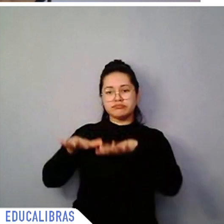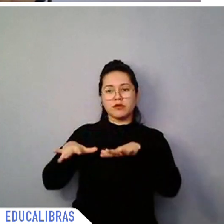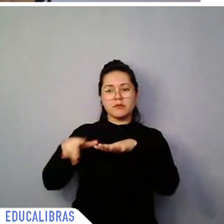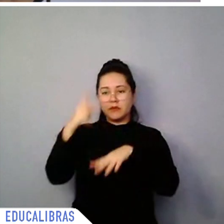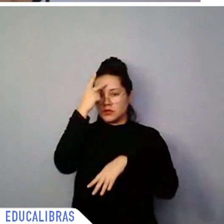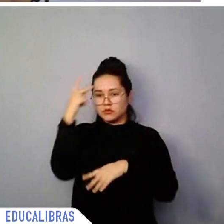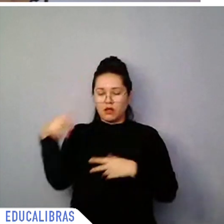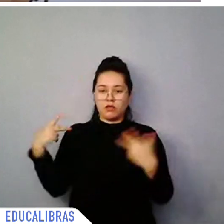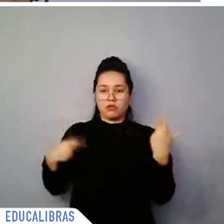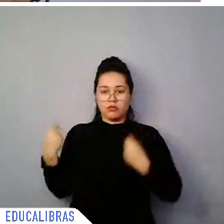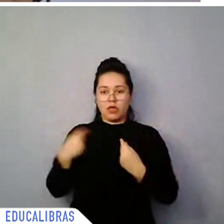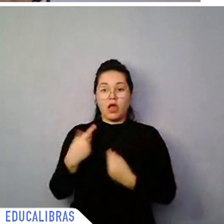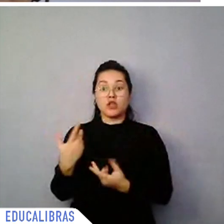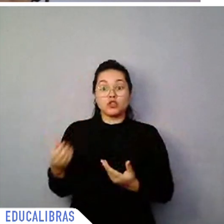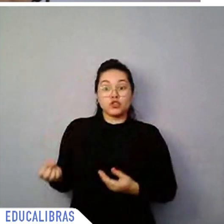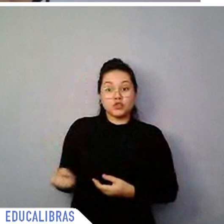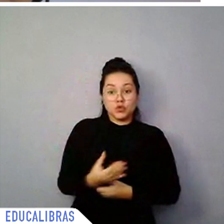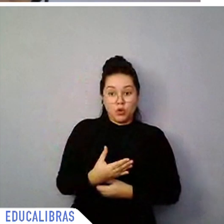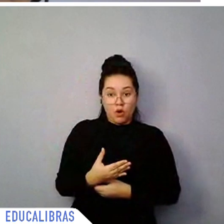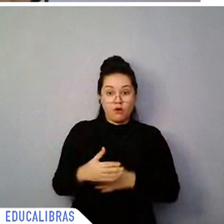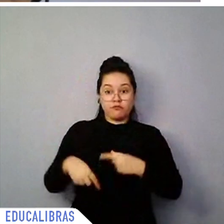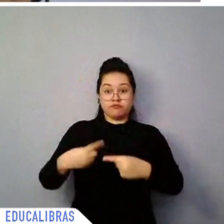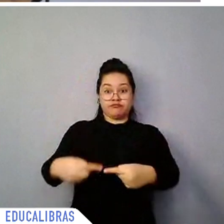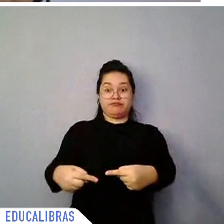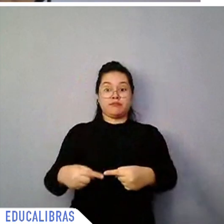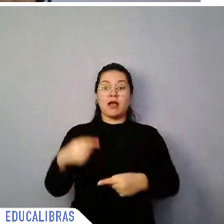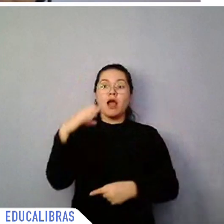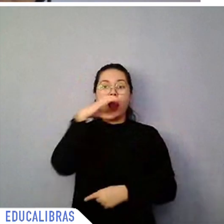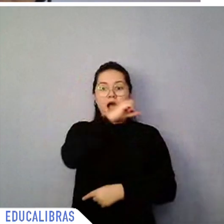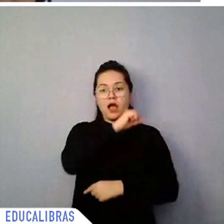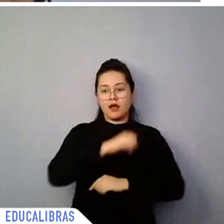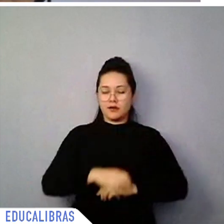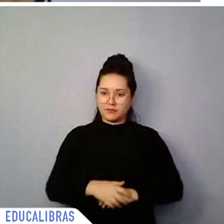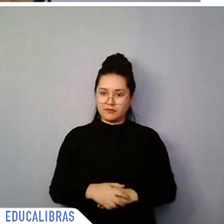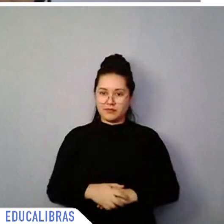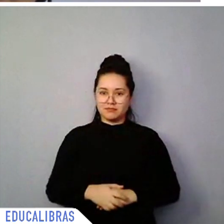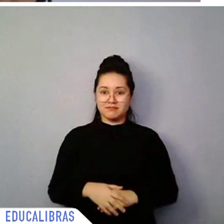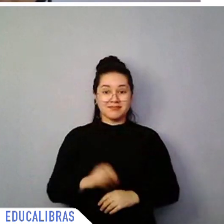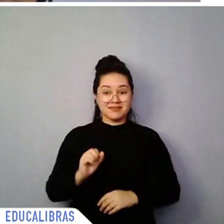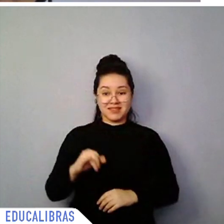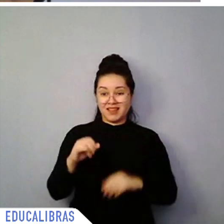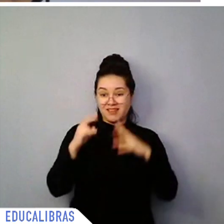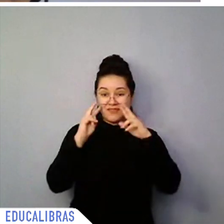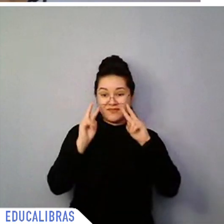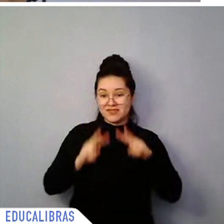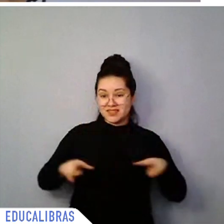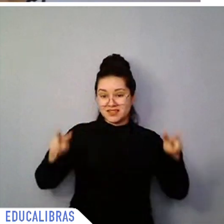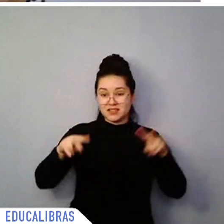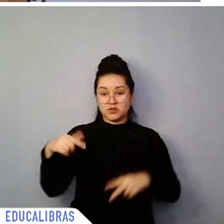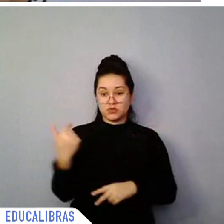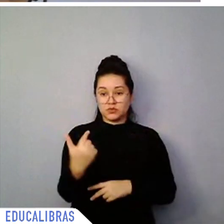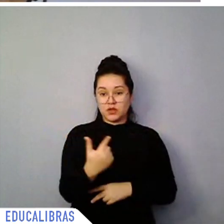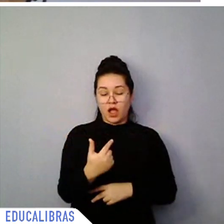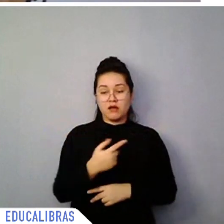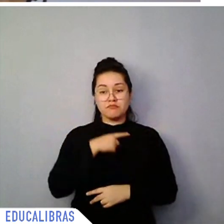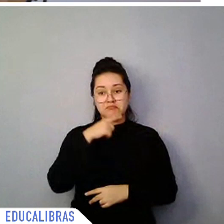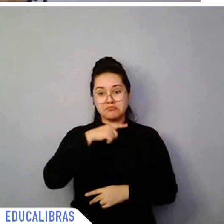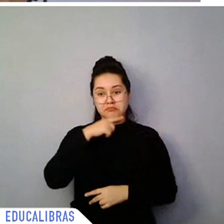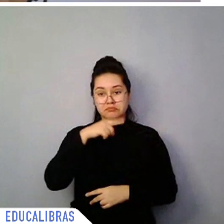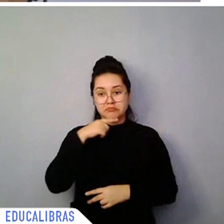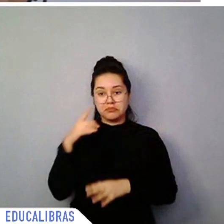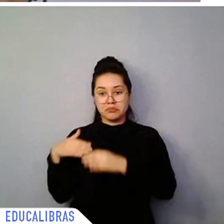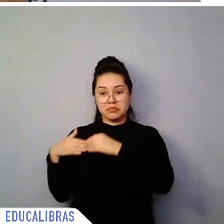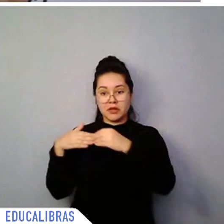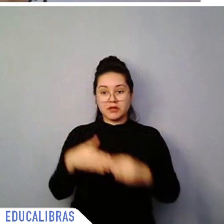block areas or actively go after people who have been infected with this specific strain. And without